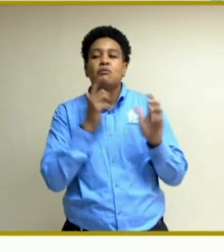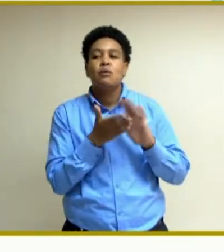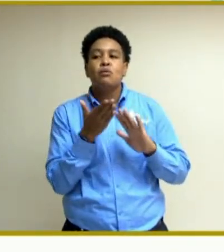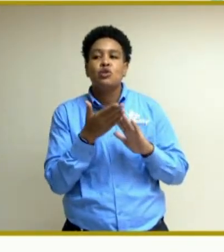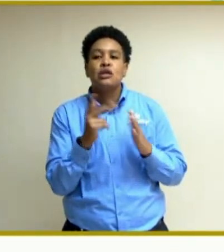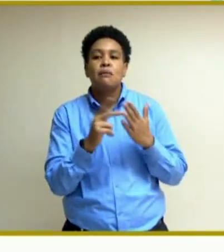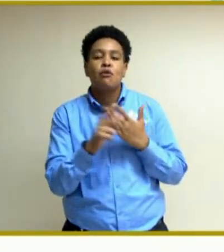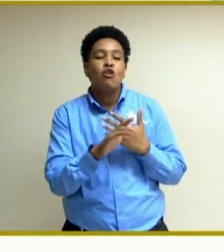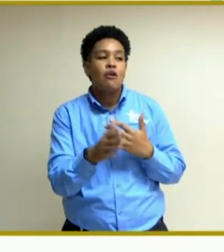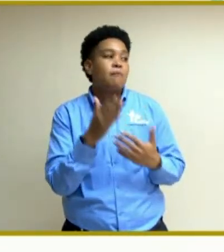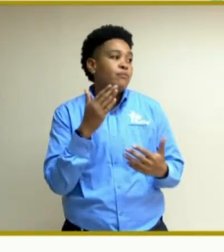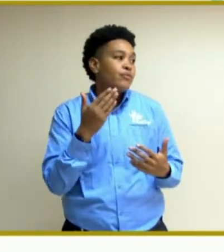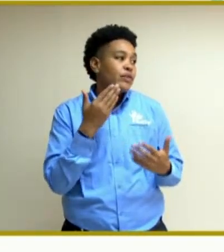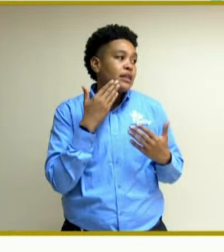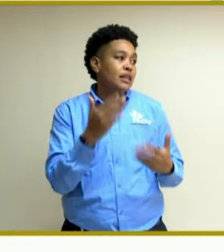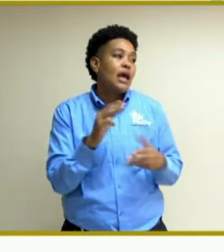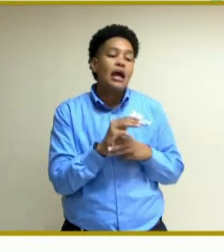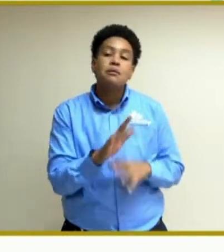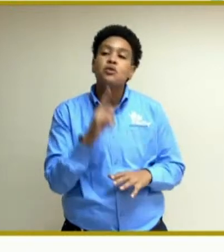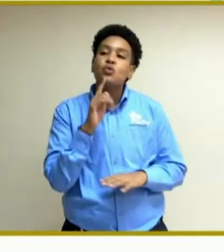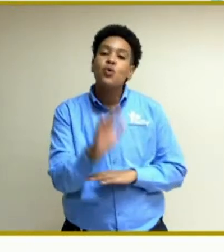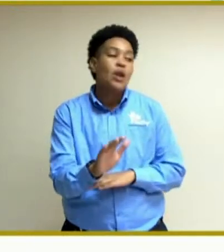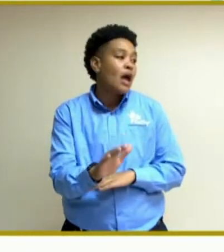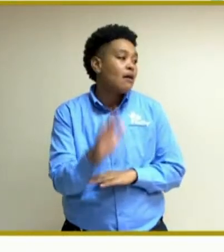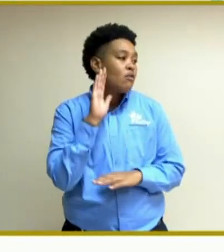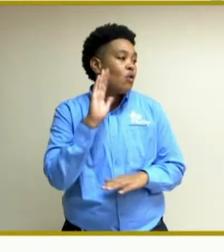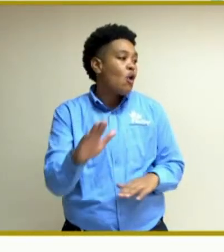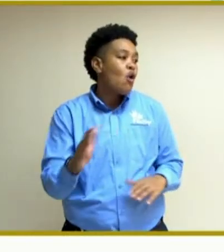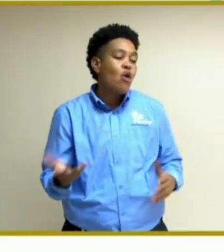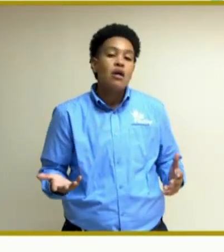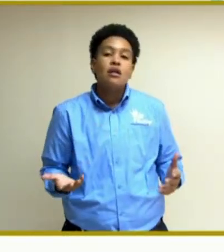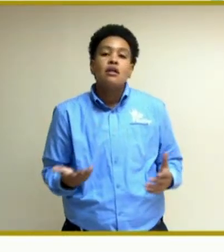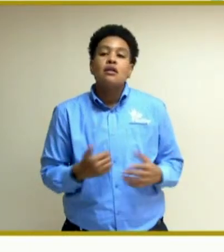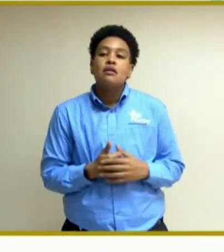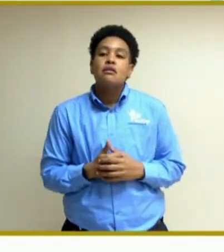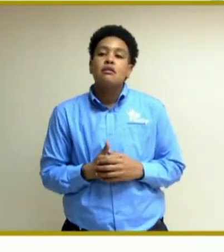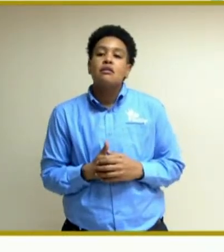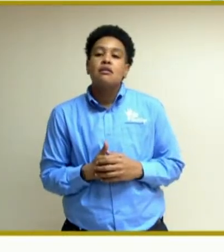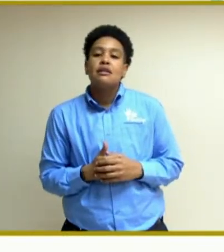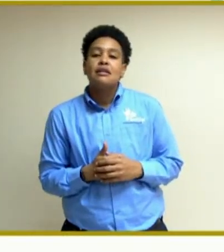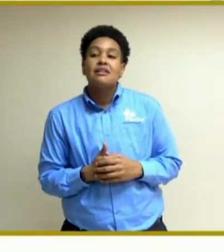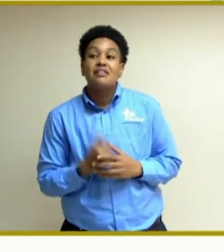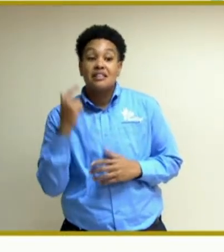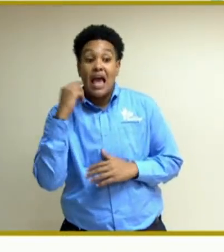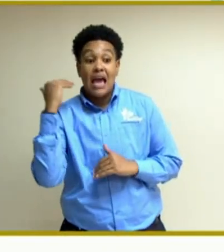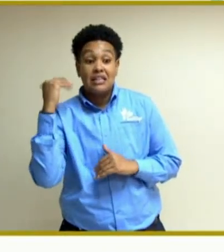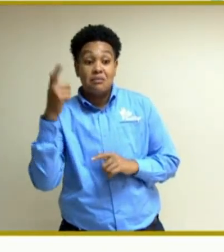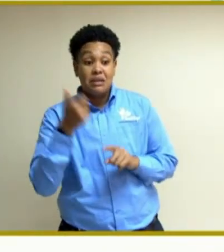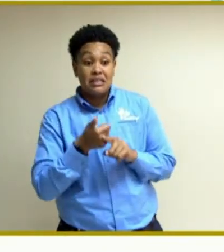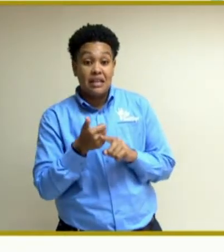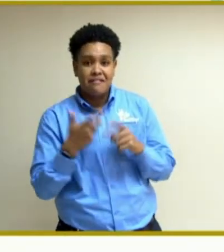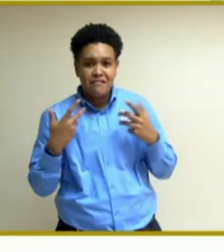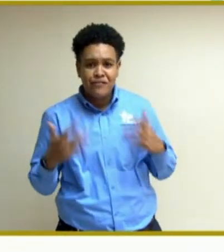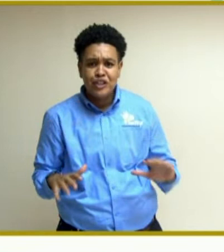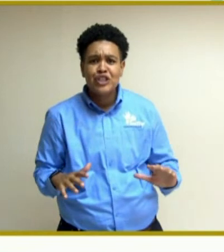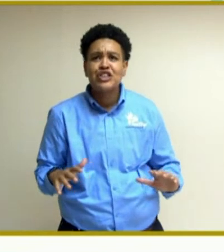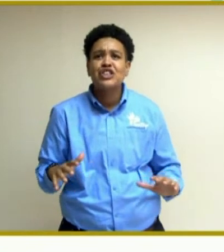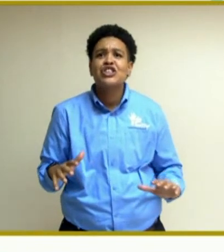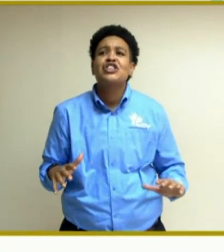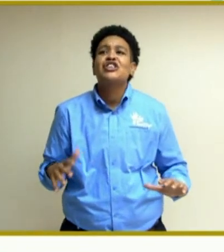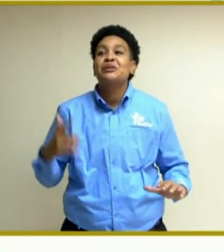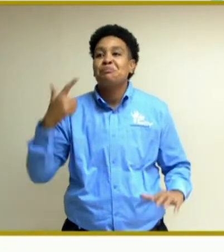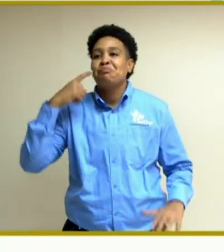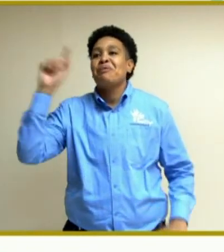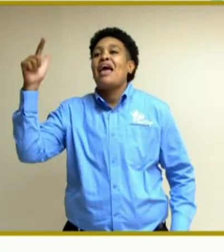you very much, Minister. Good afternoon, everyone. So the anticipation was over and